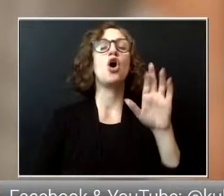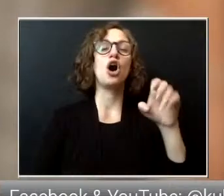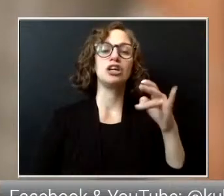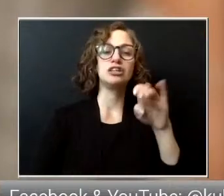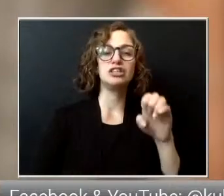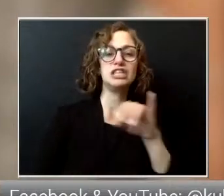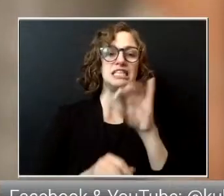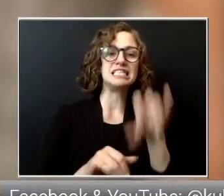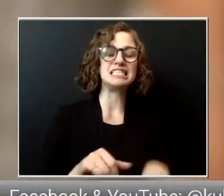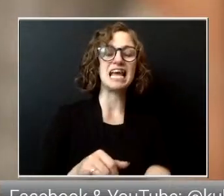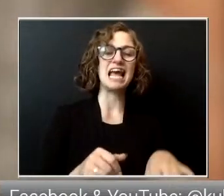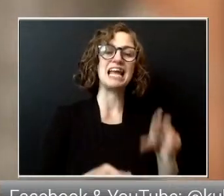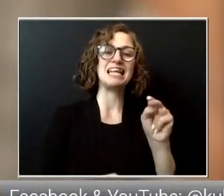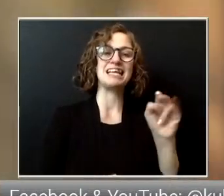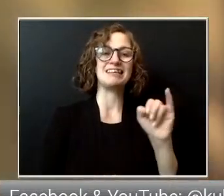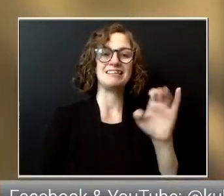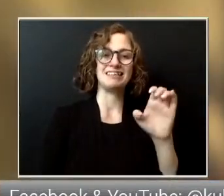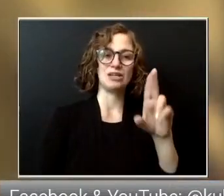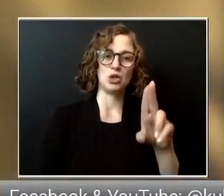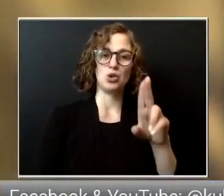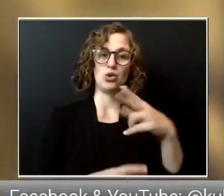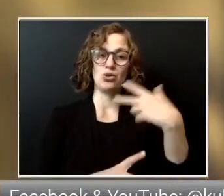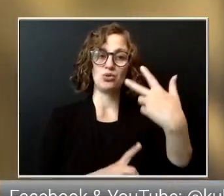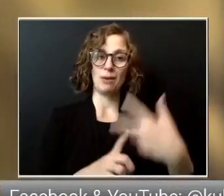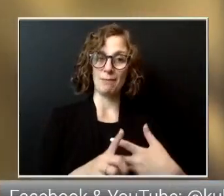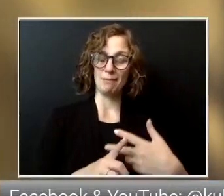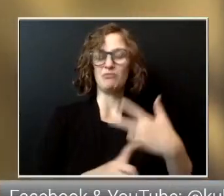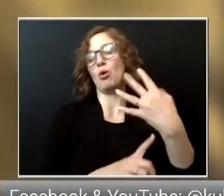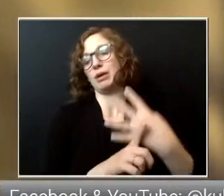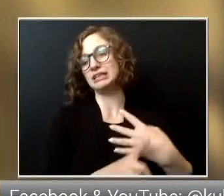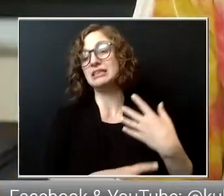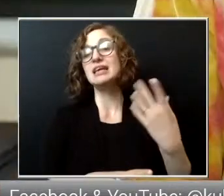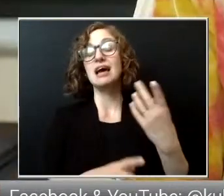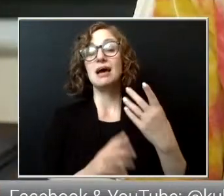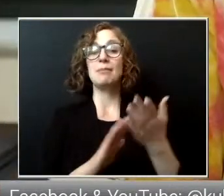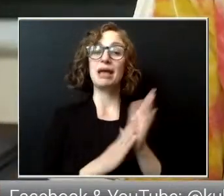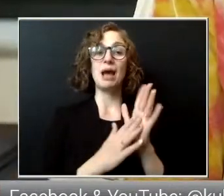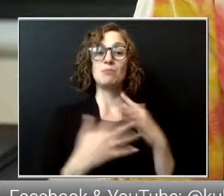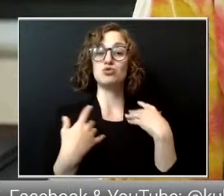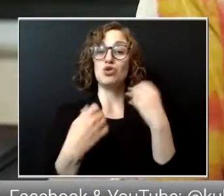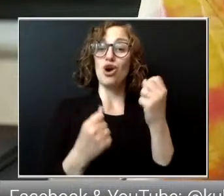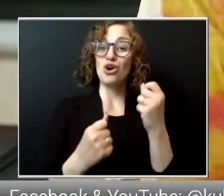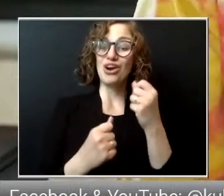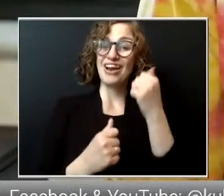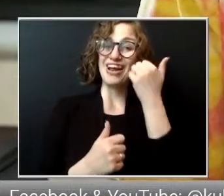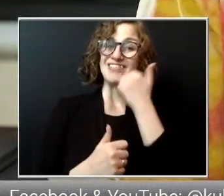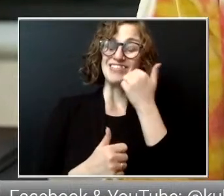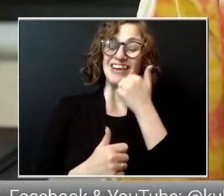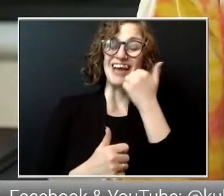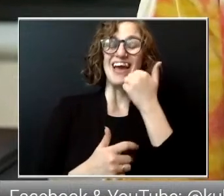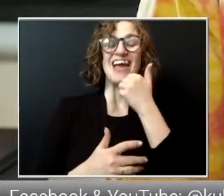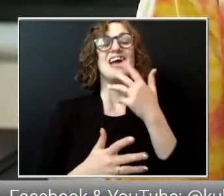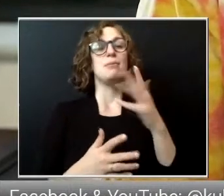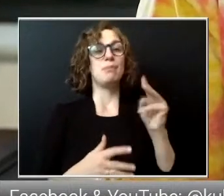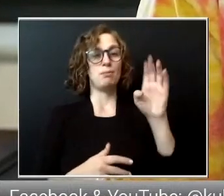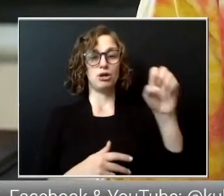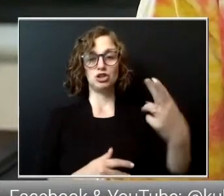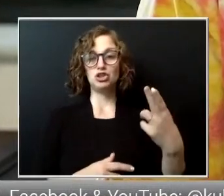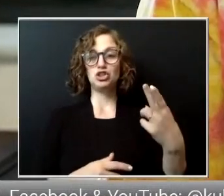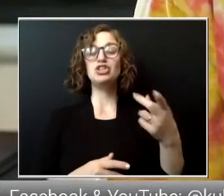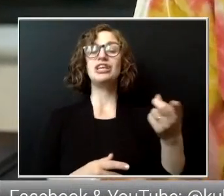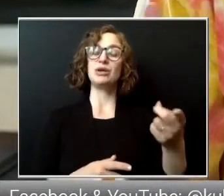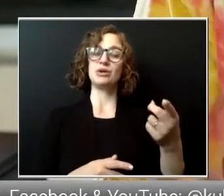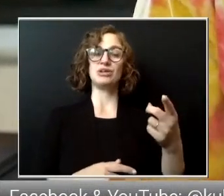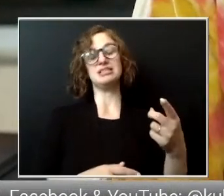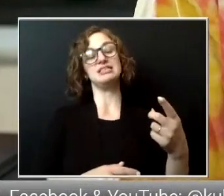every day. In March, he was 10 pounds and ready for surgery. It was pretty crazy. He was on oxygen for so long. He had his